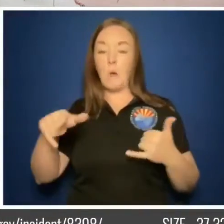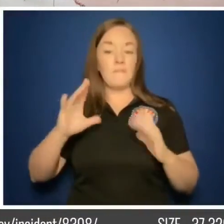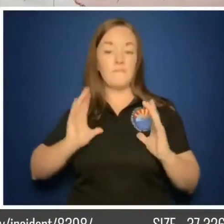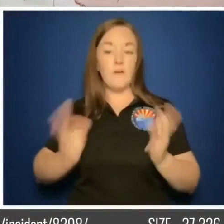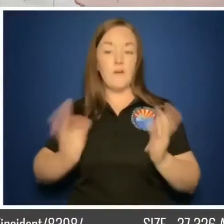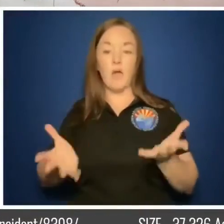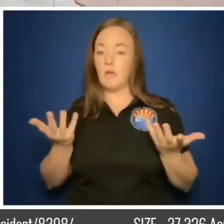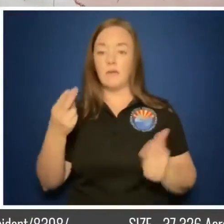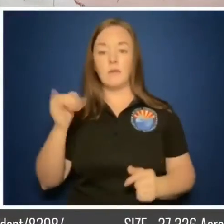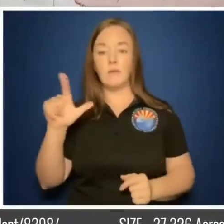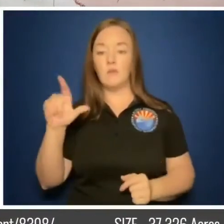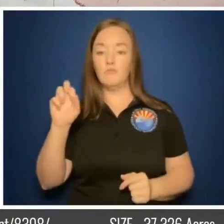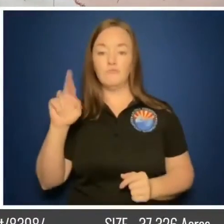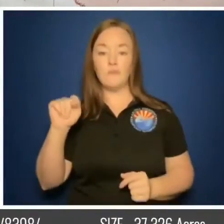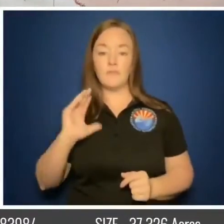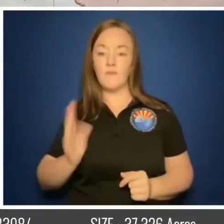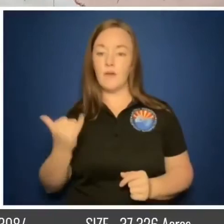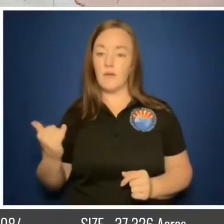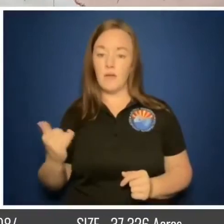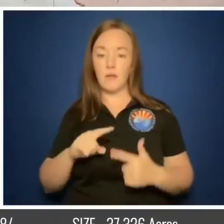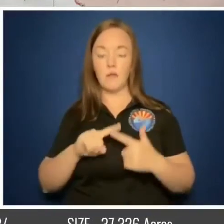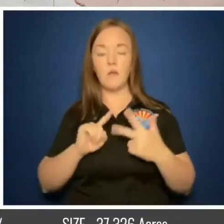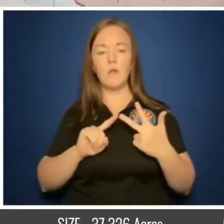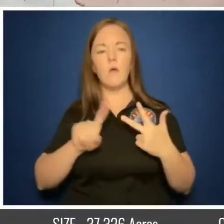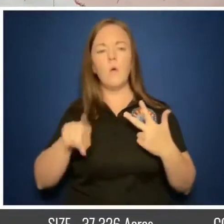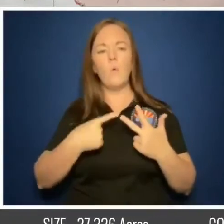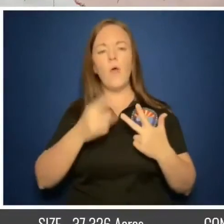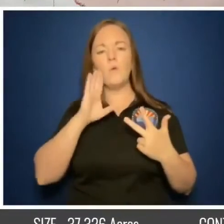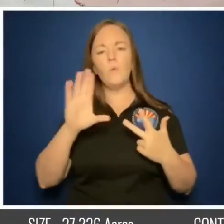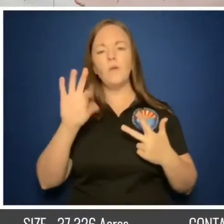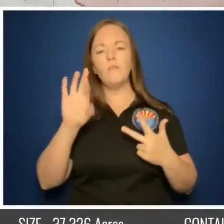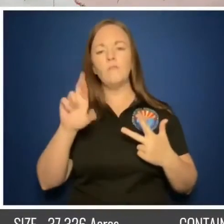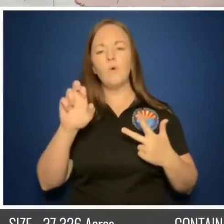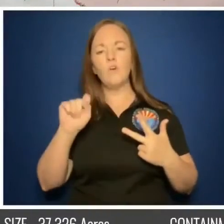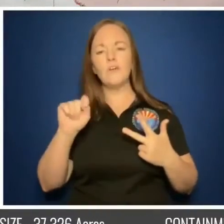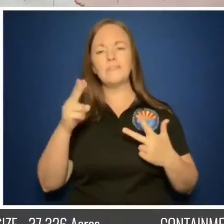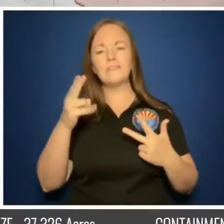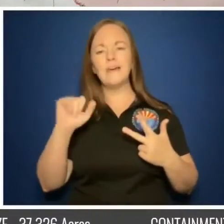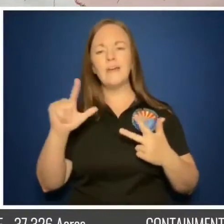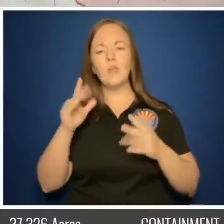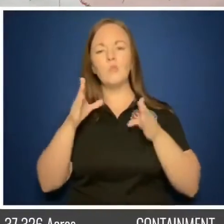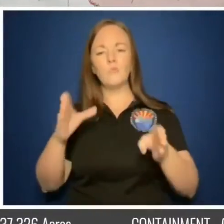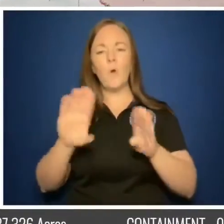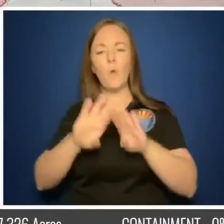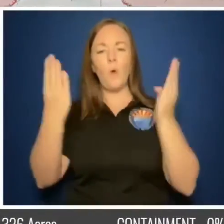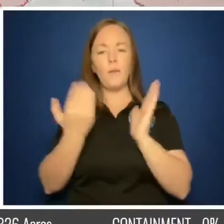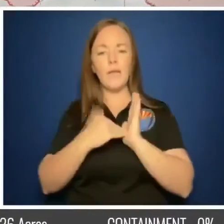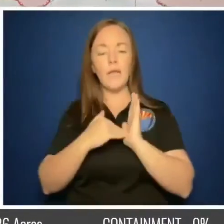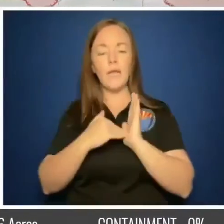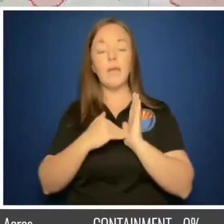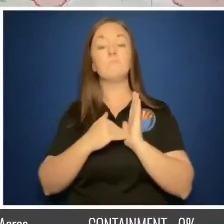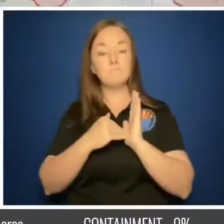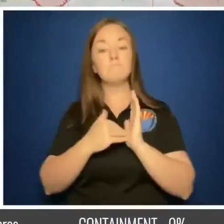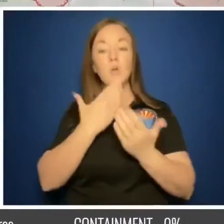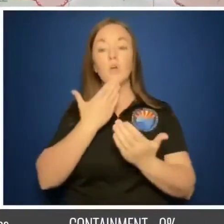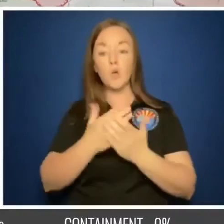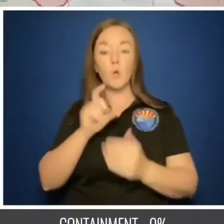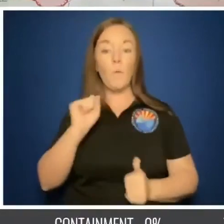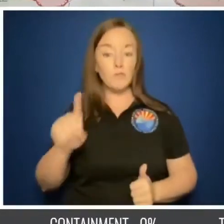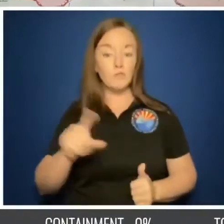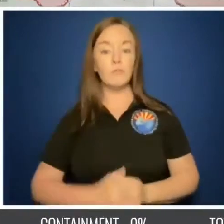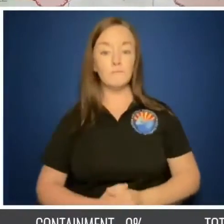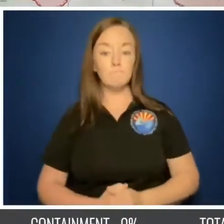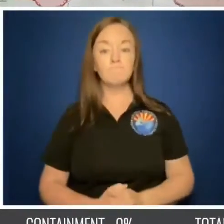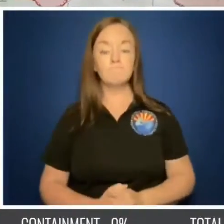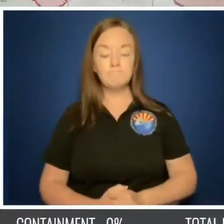now. And then when will Forest Hill Road reopen? Good question. It's a matter